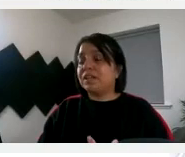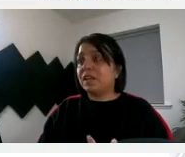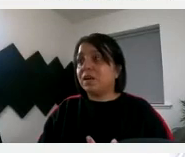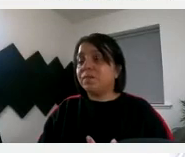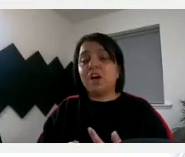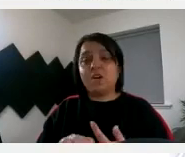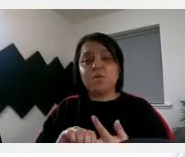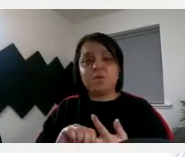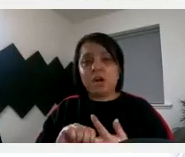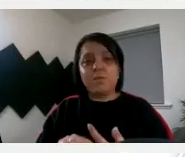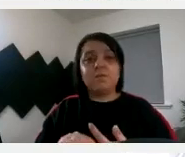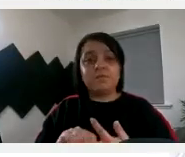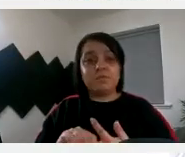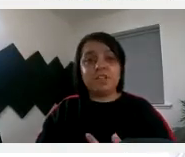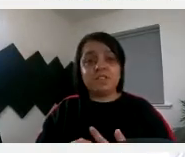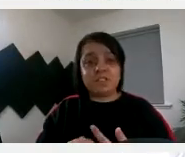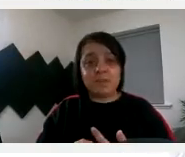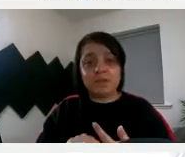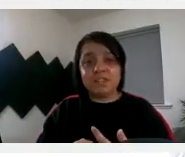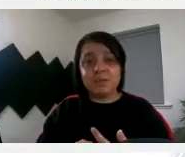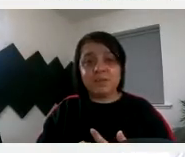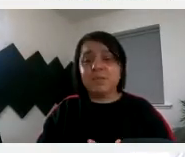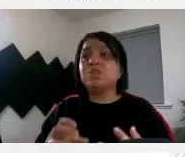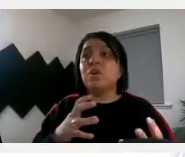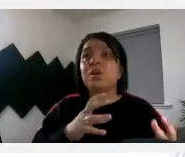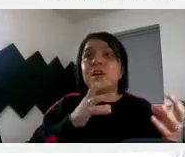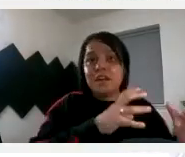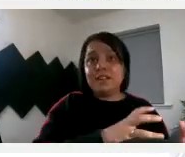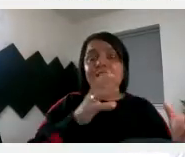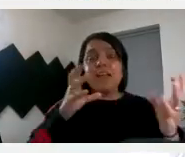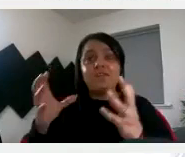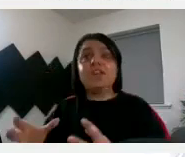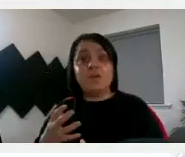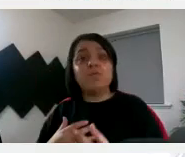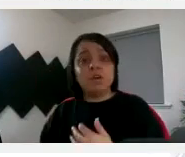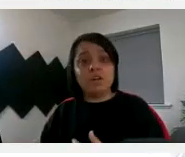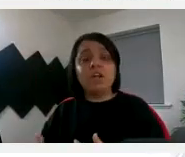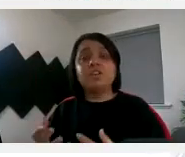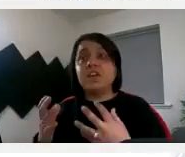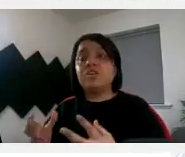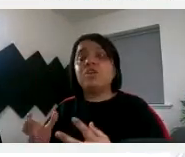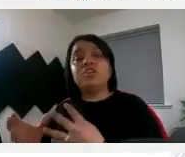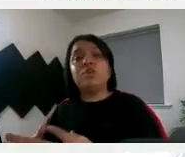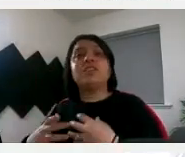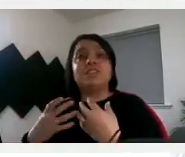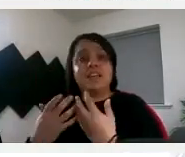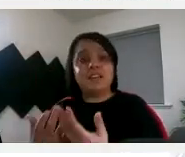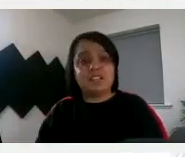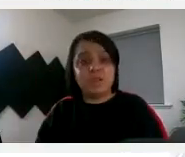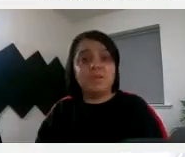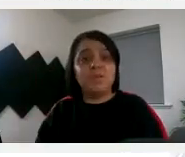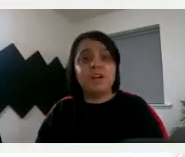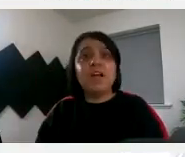that are commonly British disabled people. So in that area, it might work, because they know that you understand